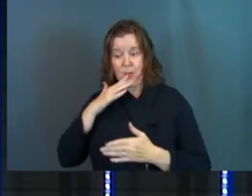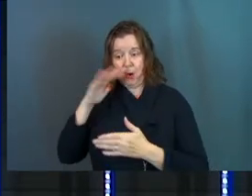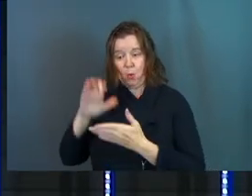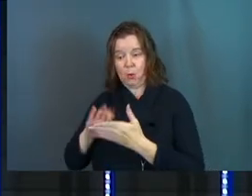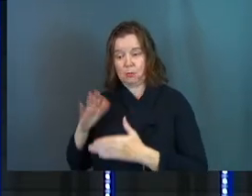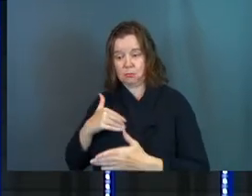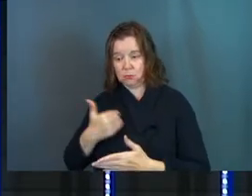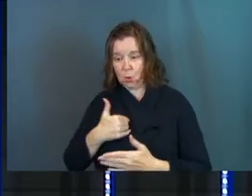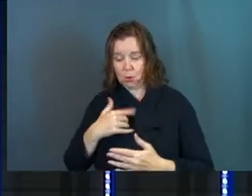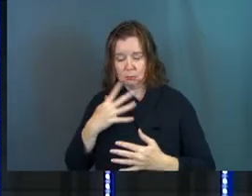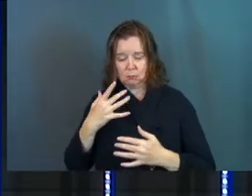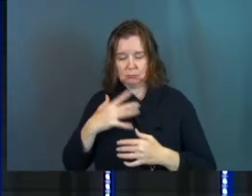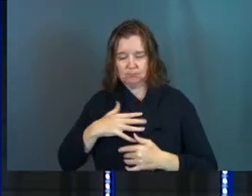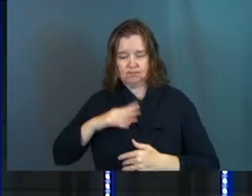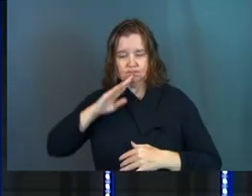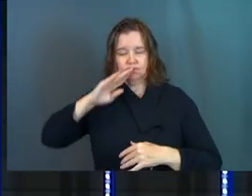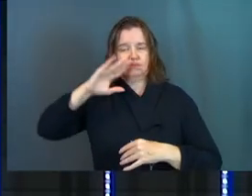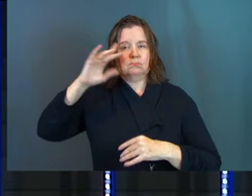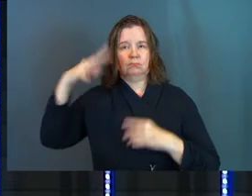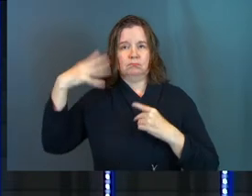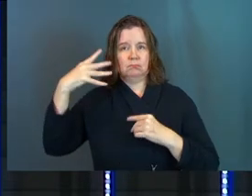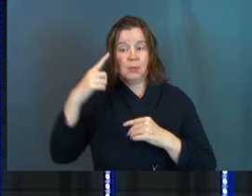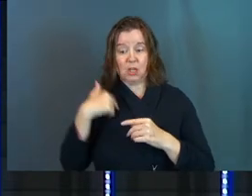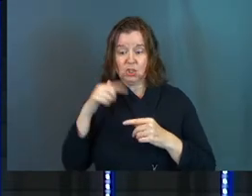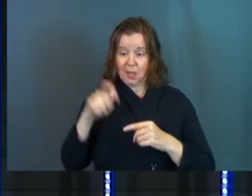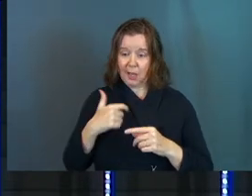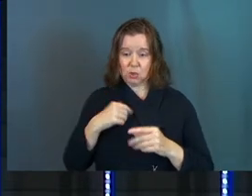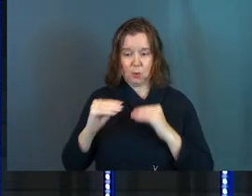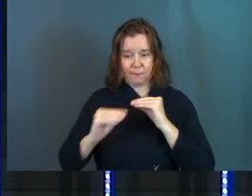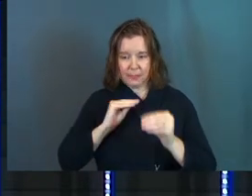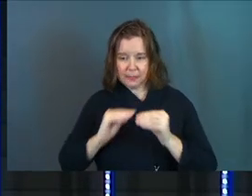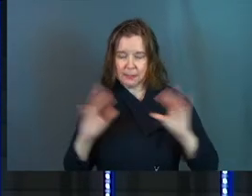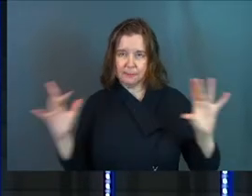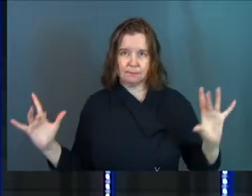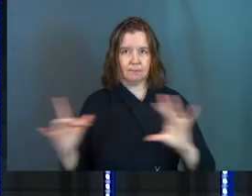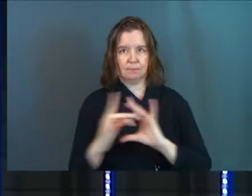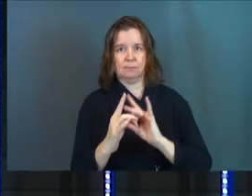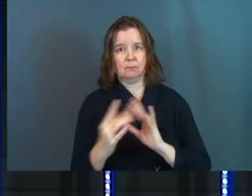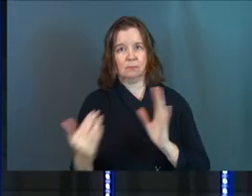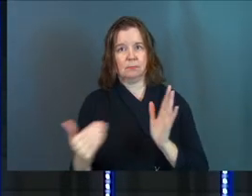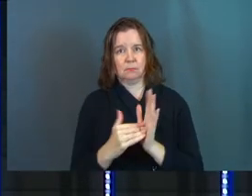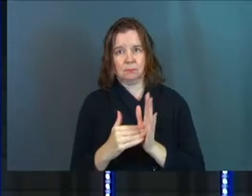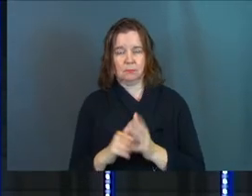wife, it drives her soul crazy. And she has to fix it.